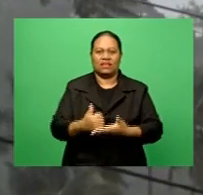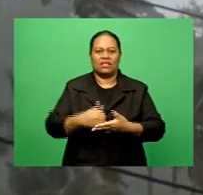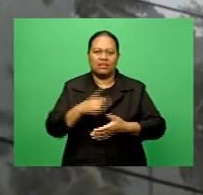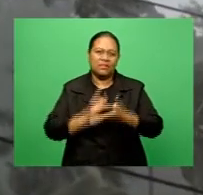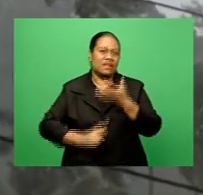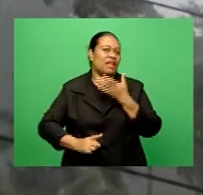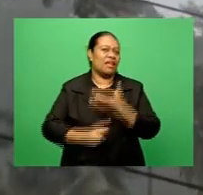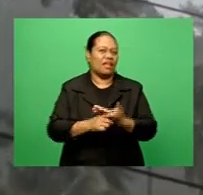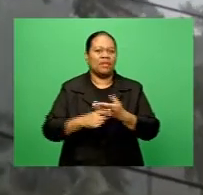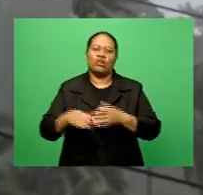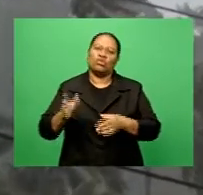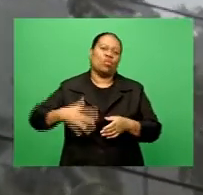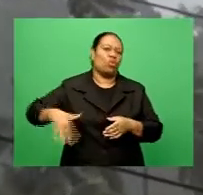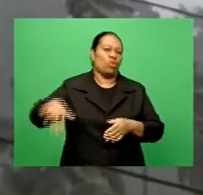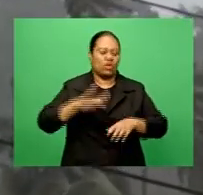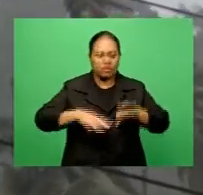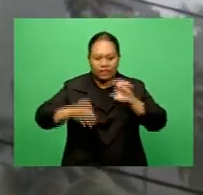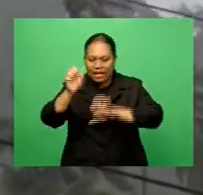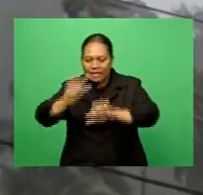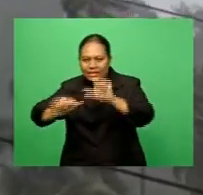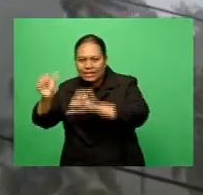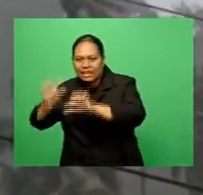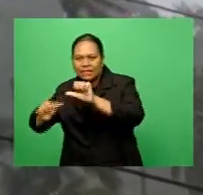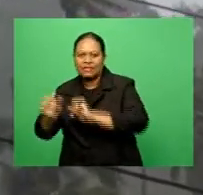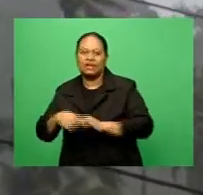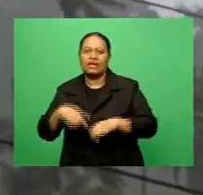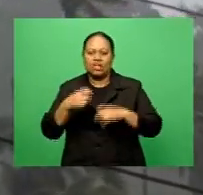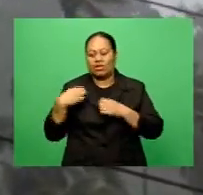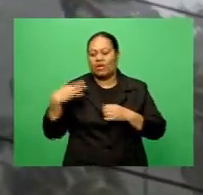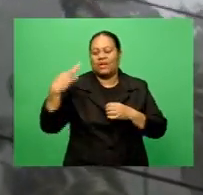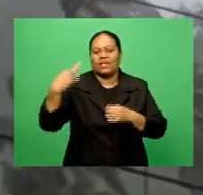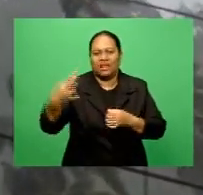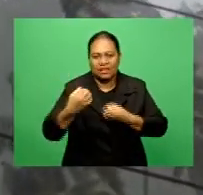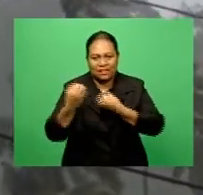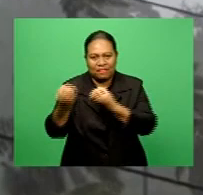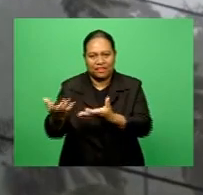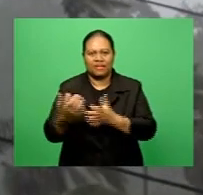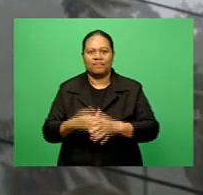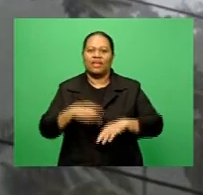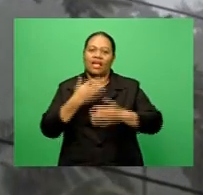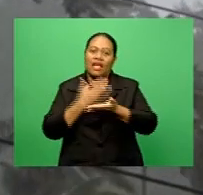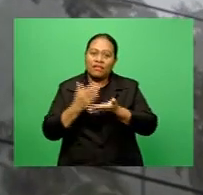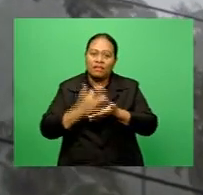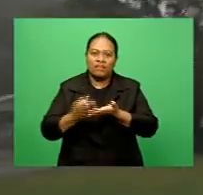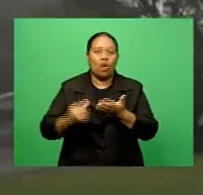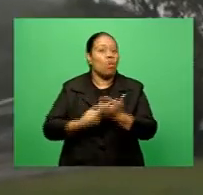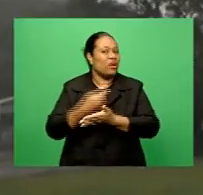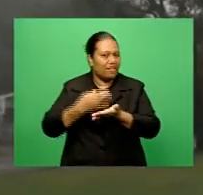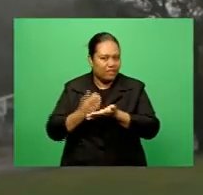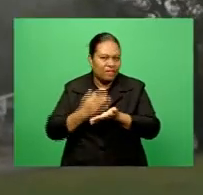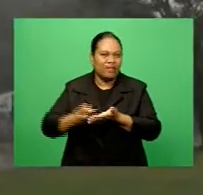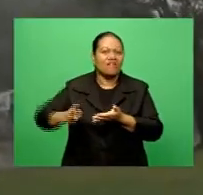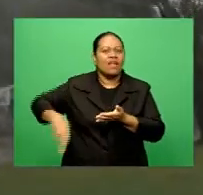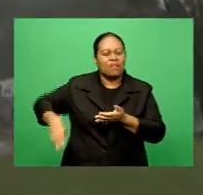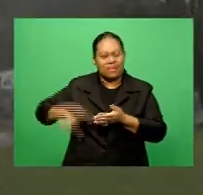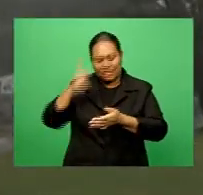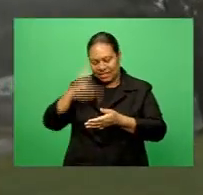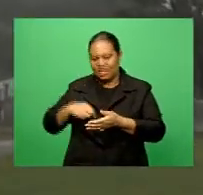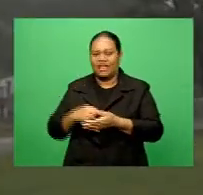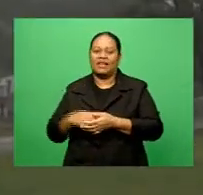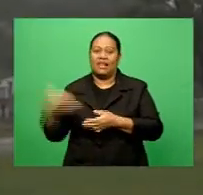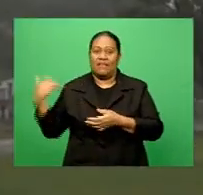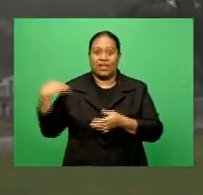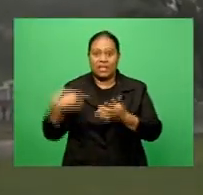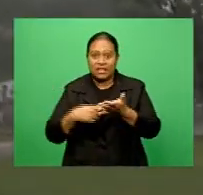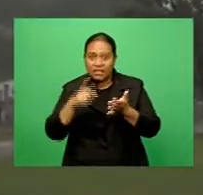being enabled through on-site assessment and application submissions. Only FNPF members living in the areas affected by TC